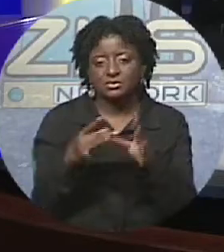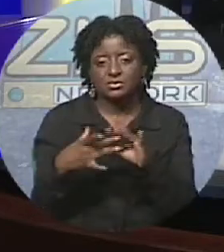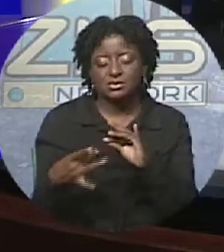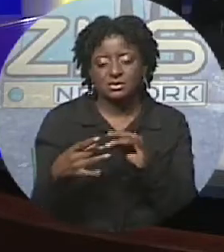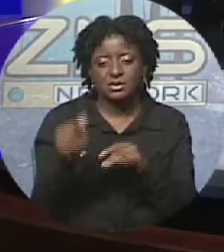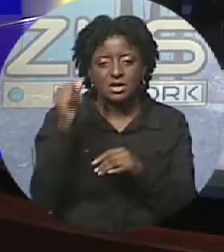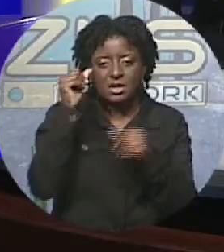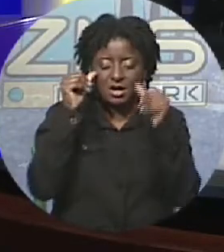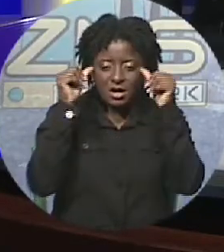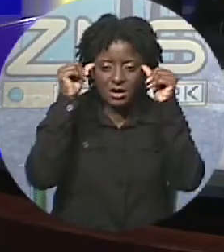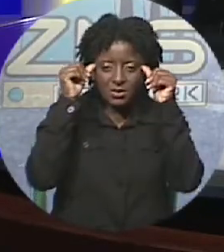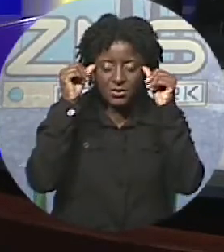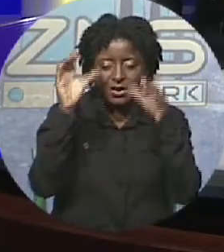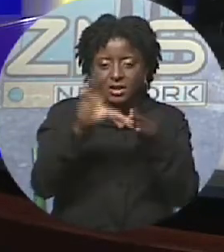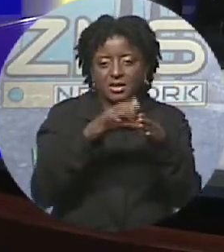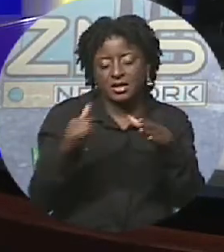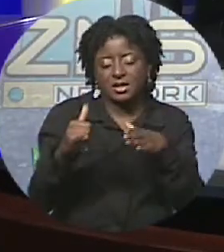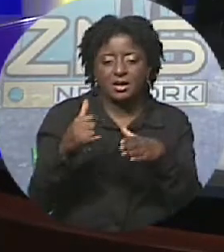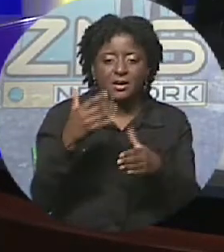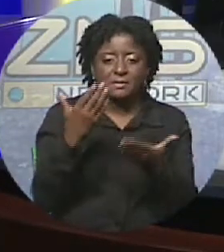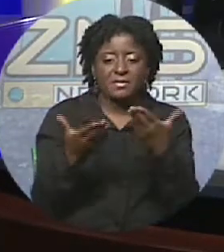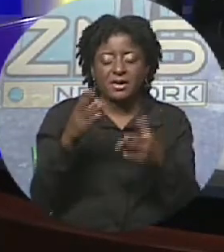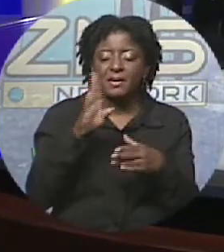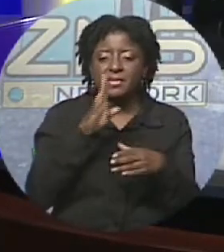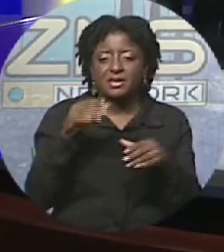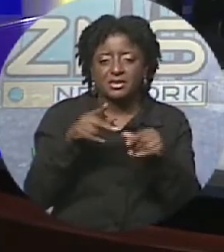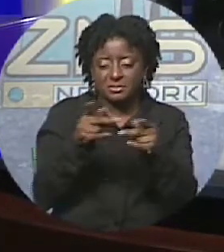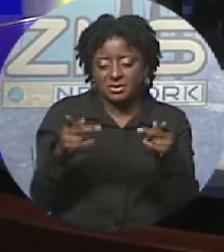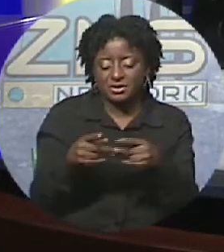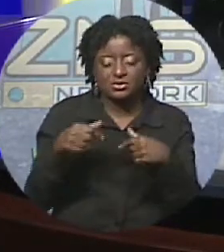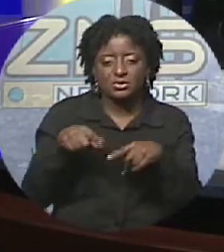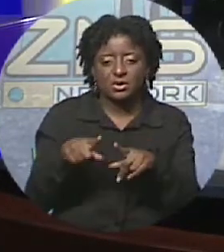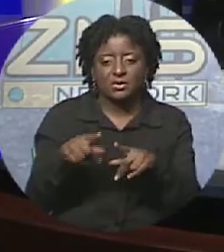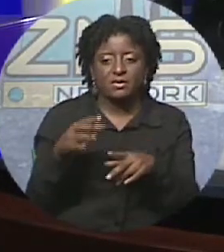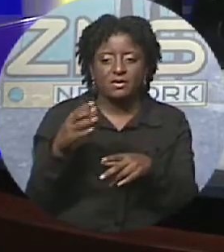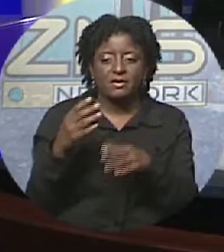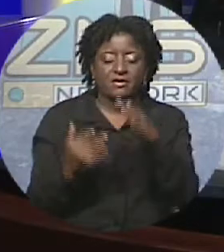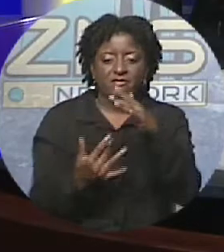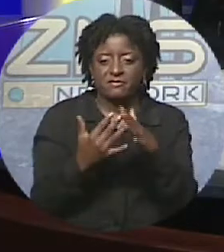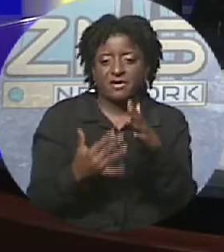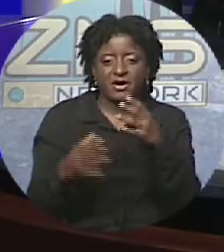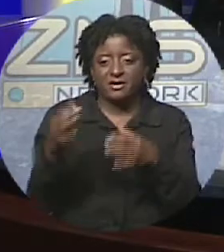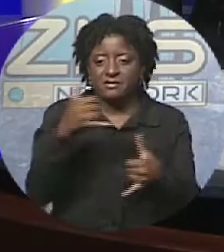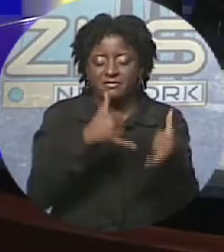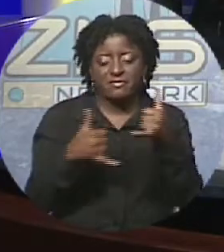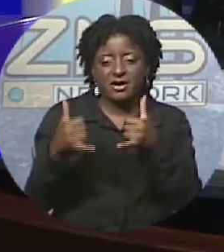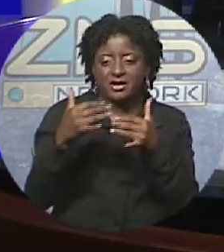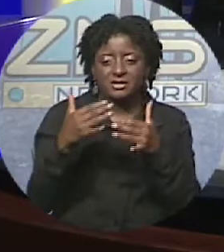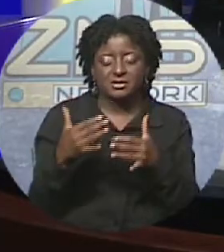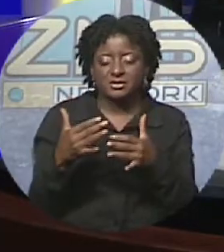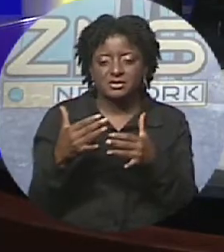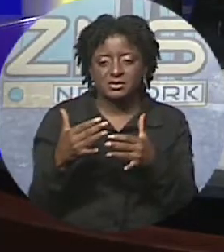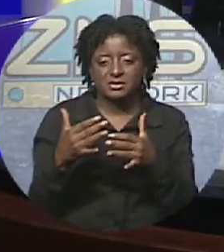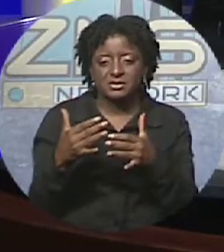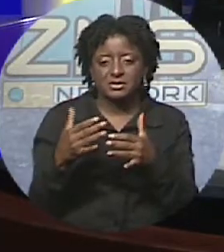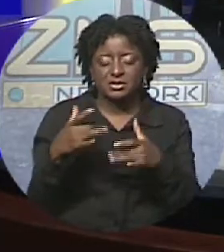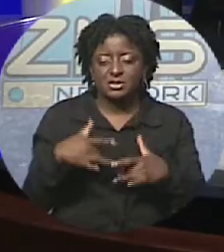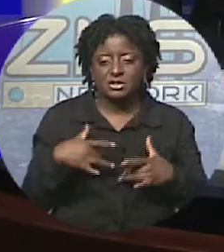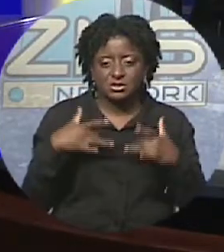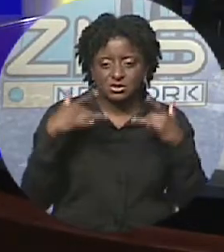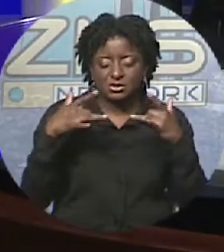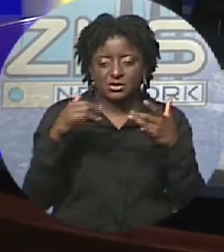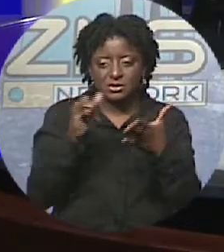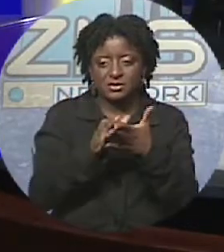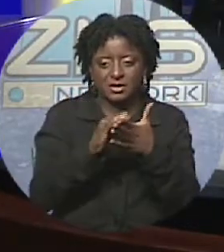While Arawak may be the go-to venue for events and family outings, firefighters are concerned that the structural setup of stalls could possibly